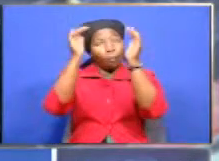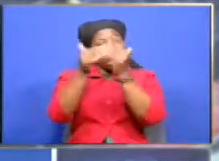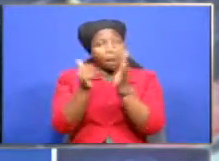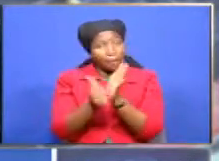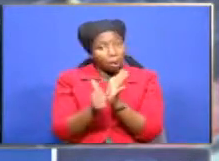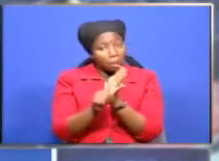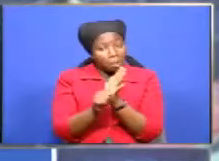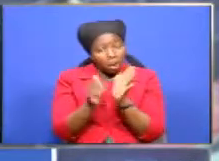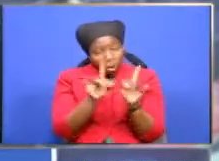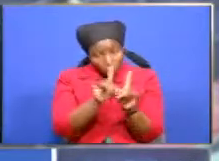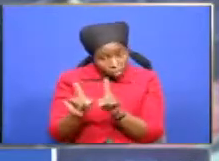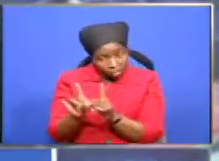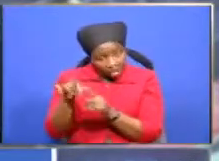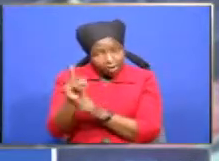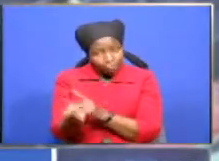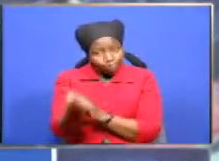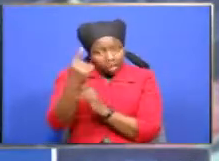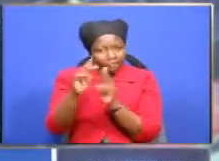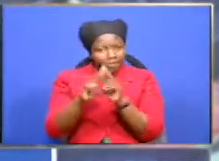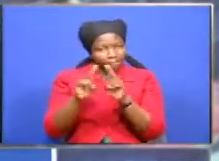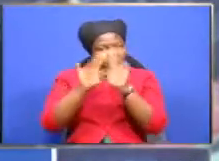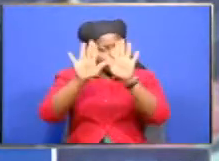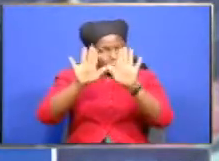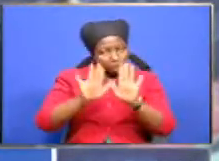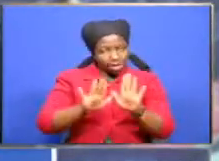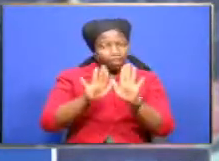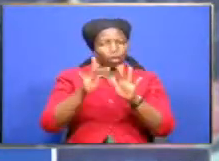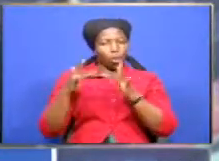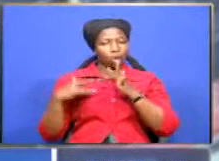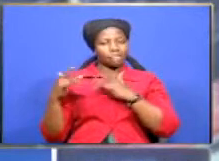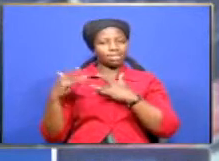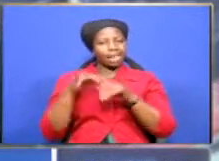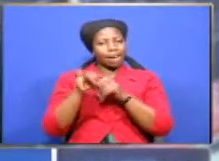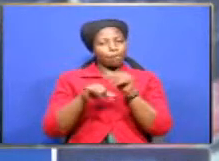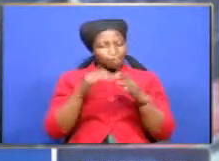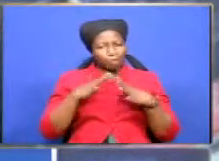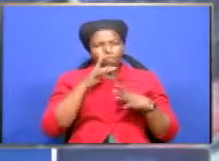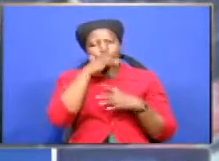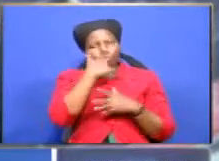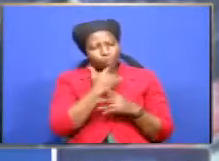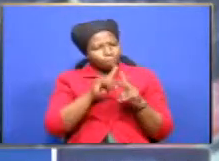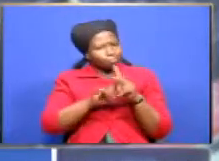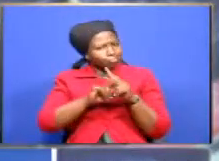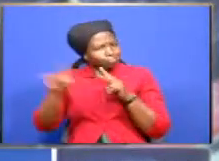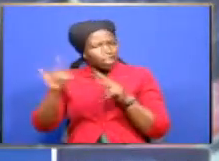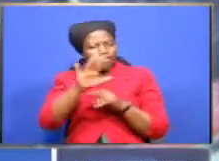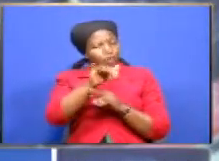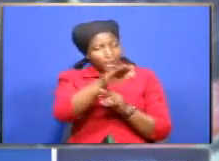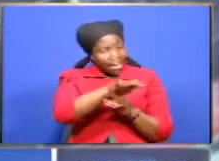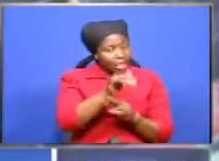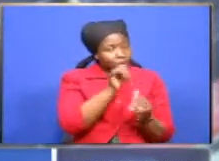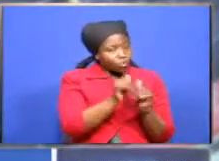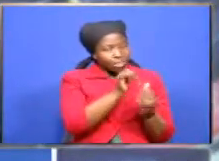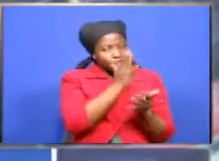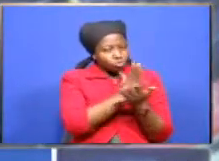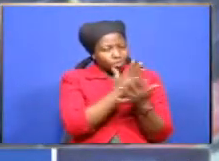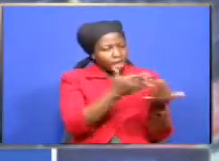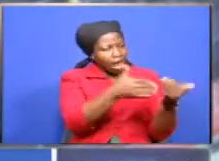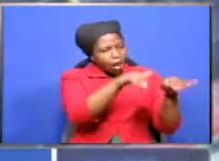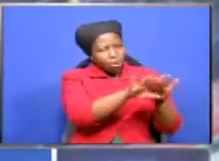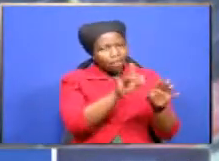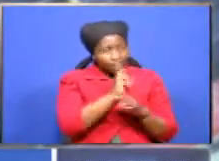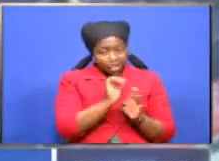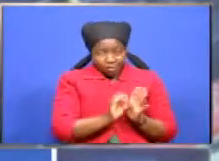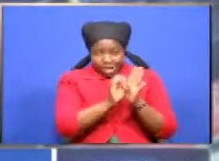is also raising a very fundamental concern about those who are escaping from areas that have been put under partial lockdown, like,